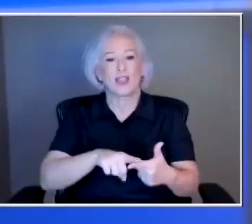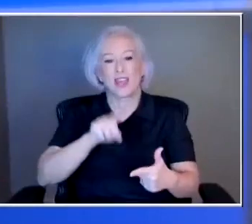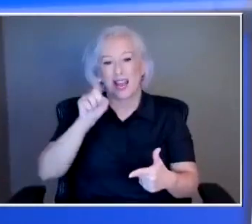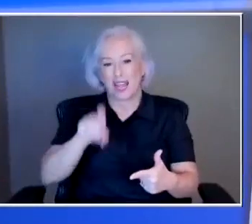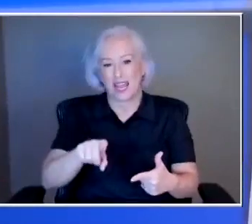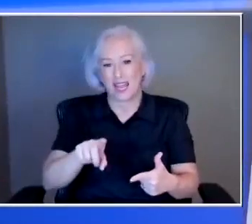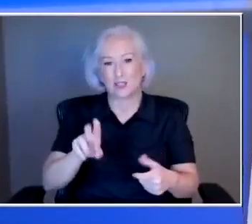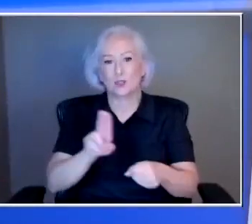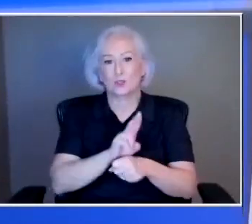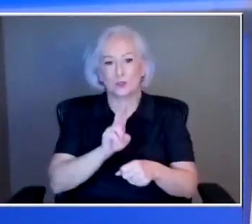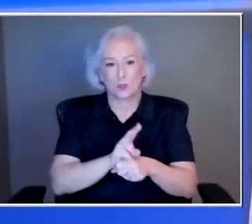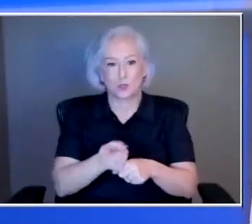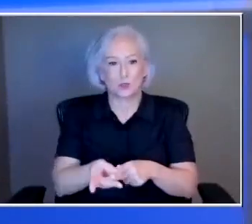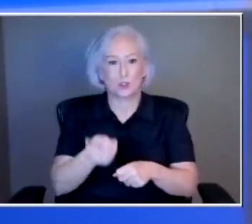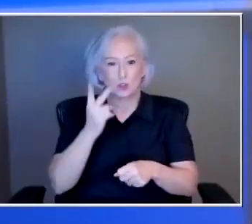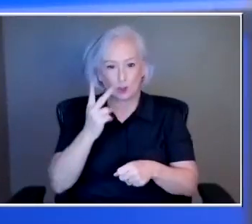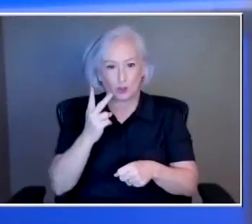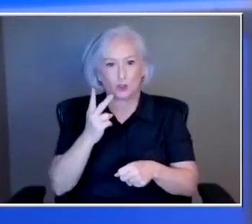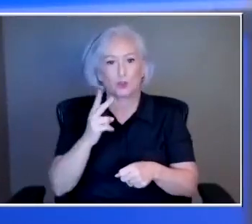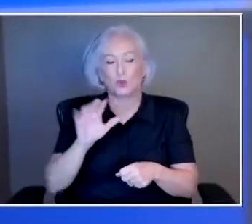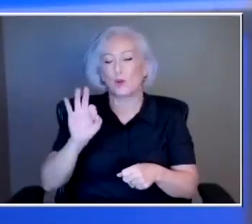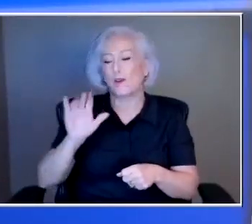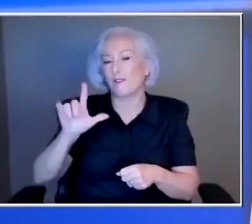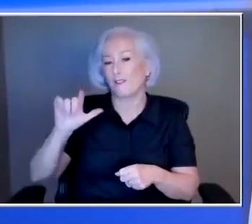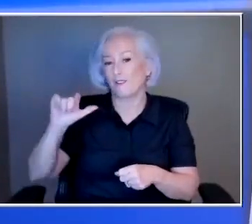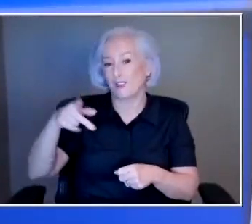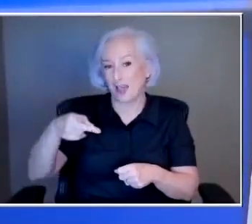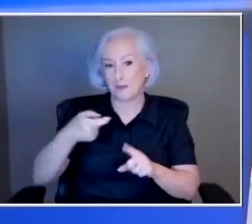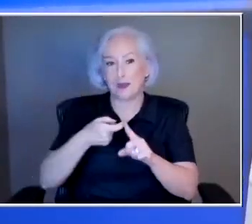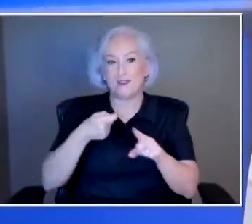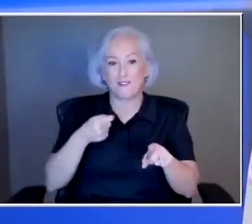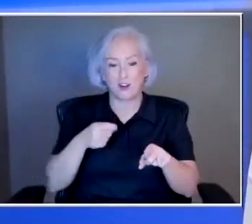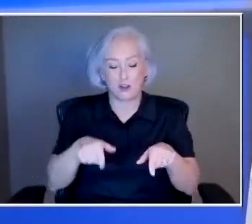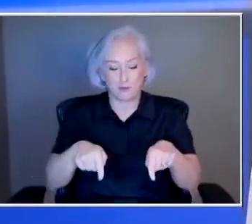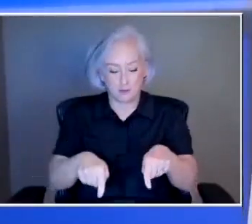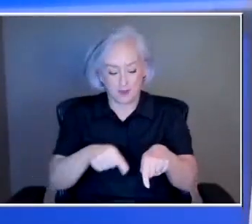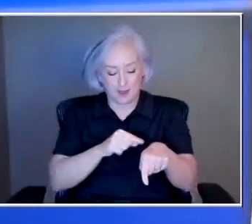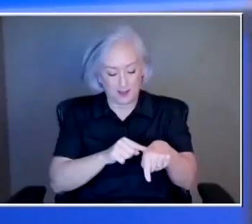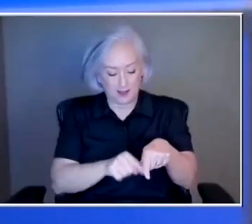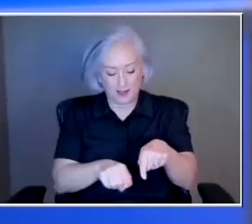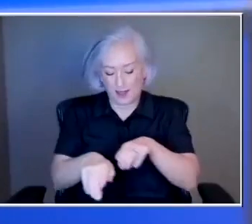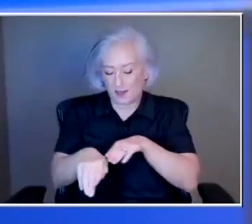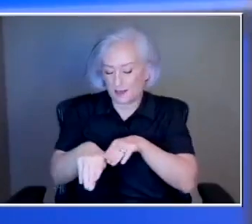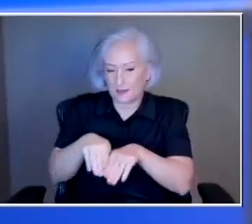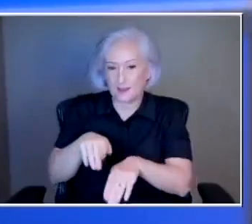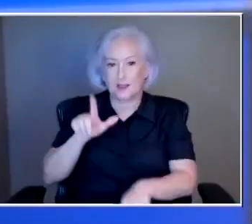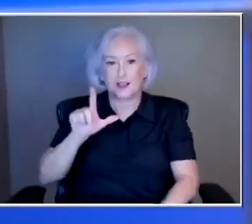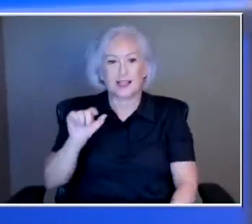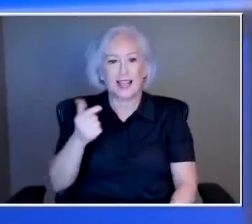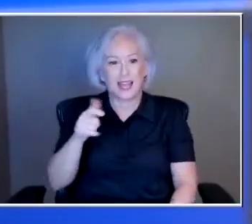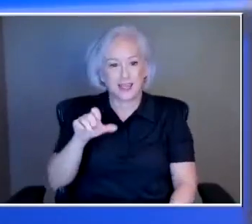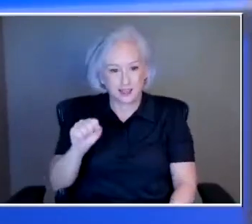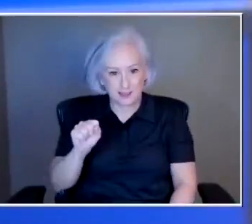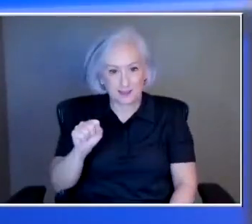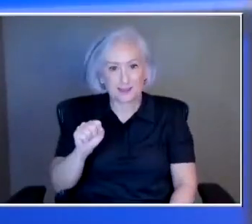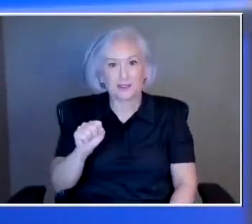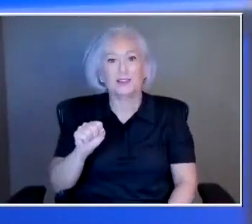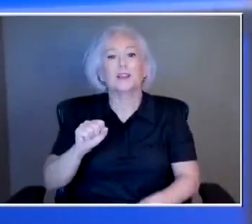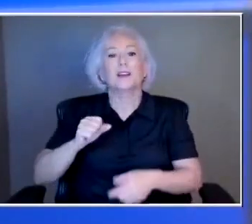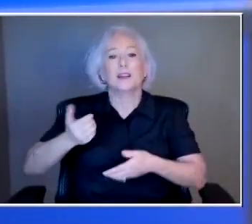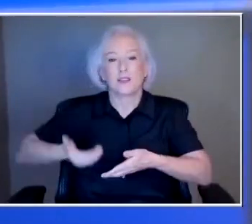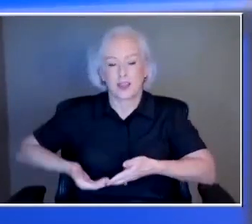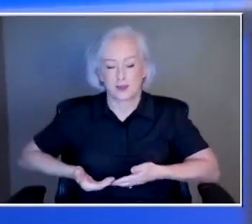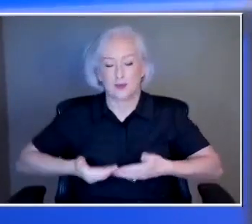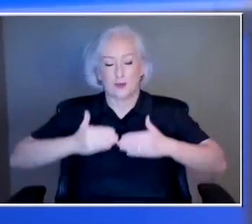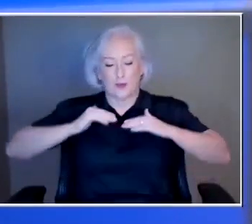one from each inner thigh, and replacing the radiated tissue. And then after going through that surgery and recovering, then they were able to go